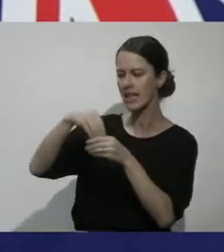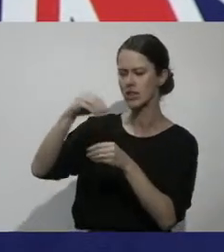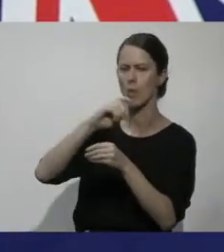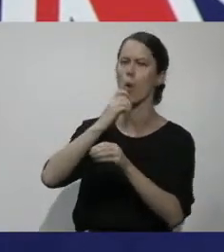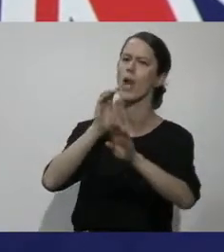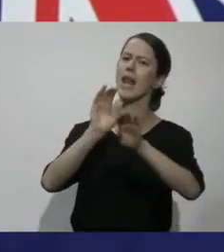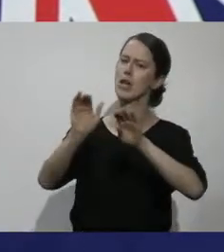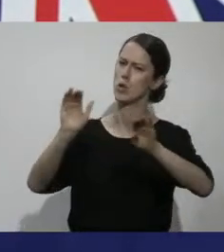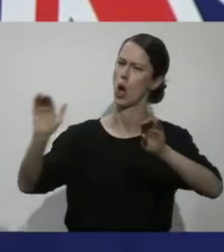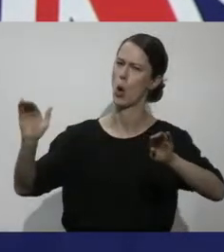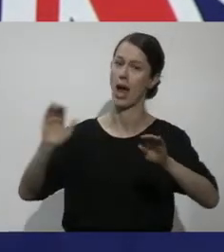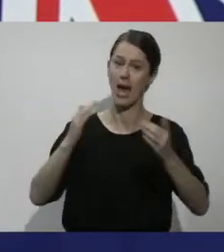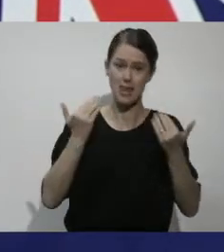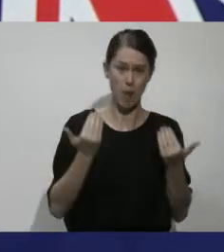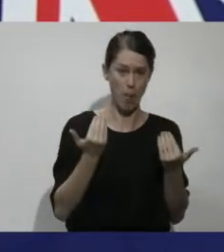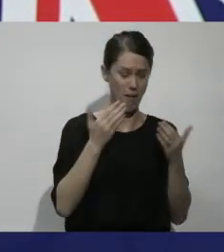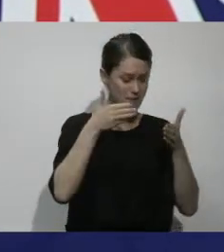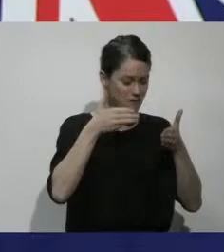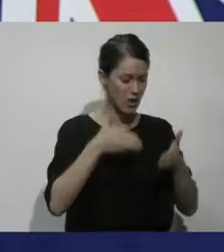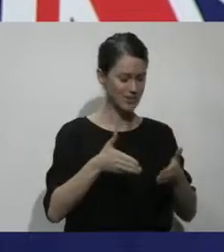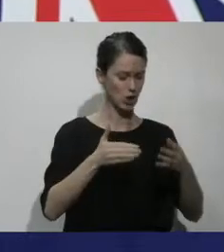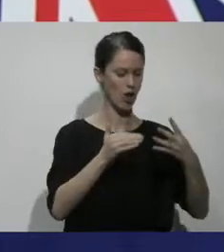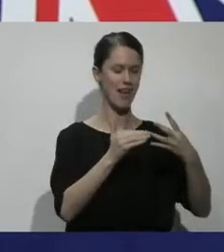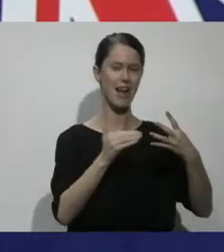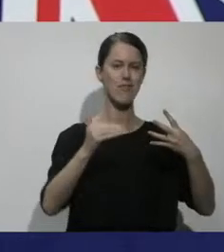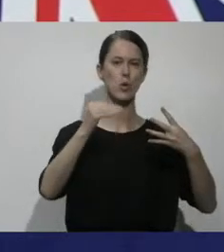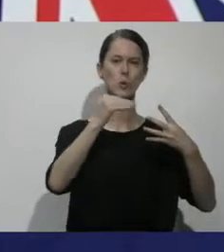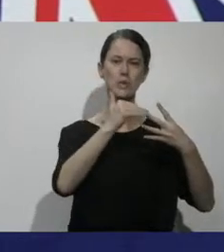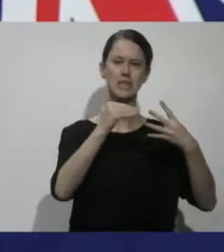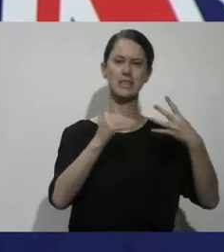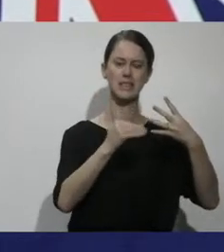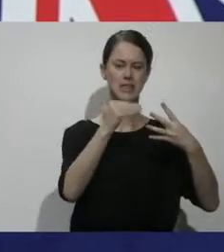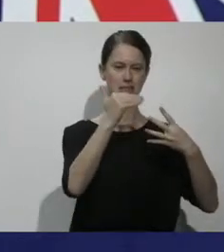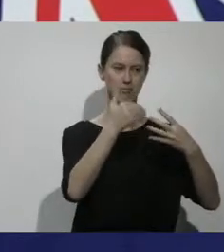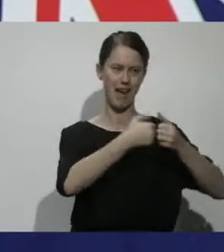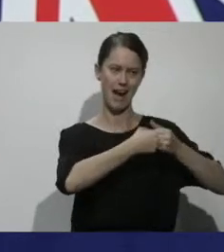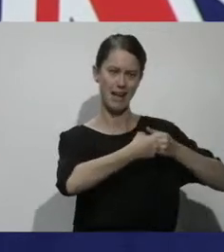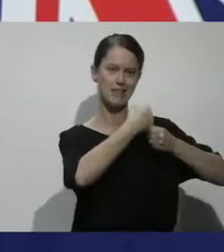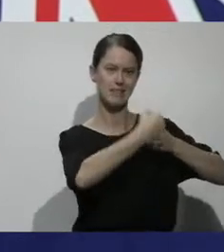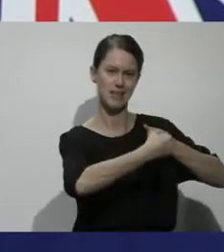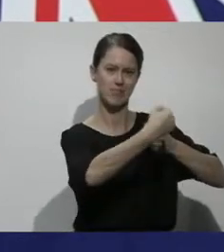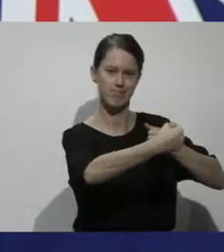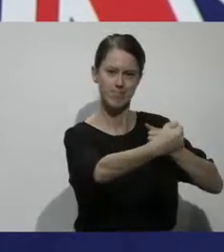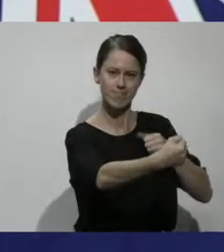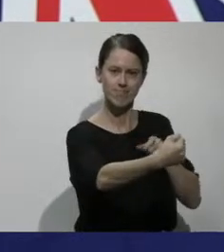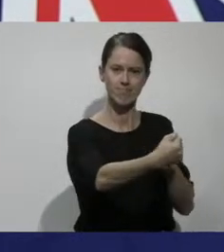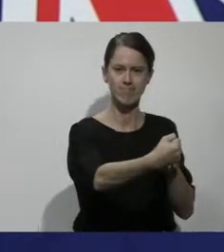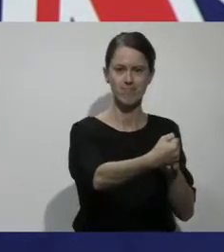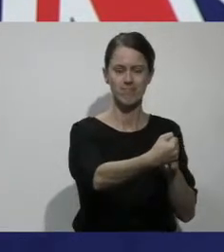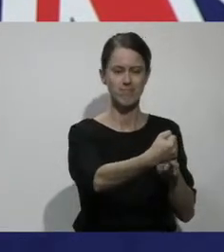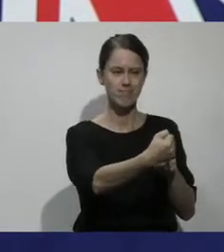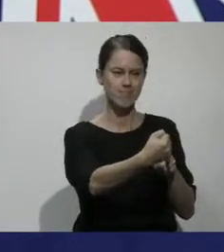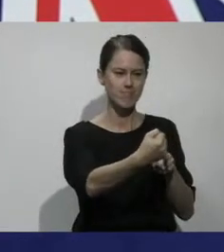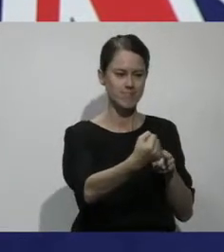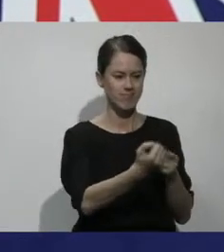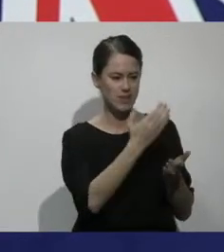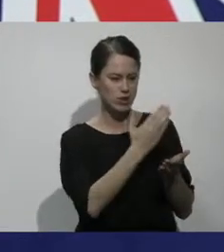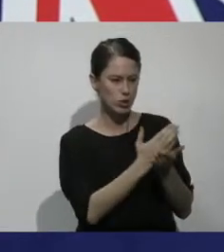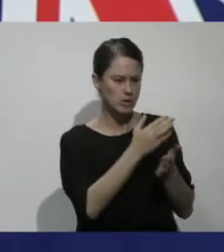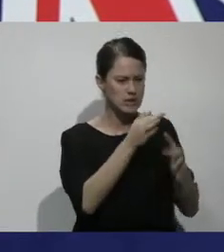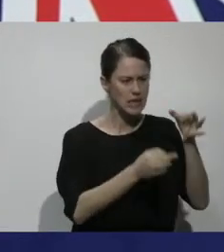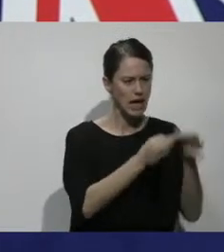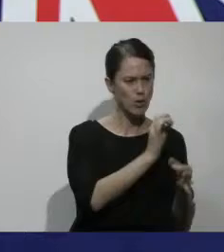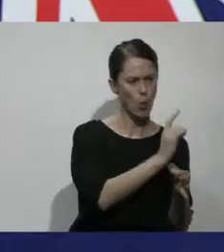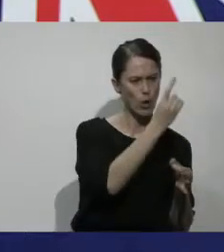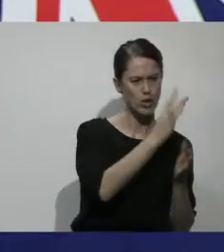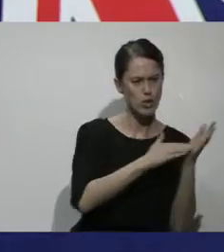but the focus in the immediate point here has been making sure that we make a decision over what's happening for Auckland and the rest